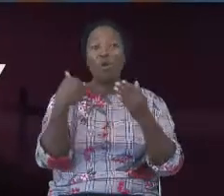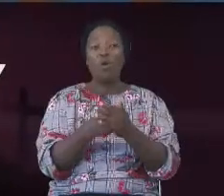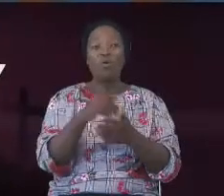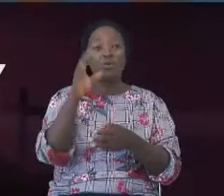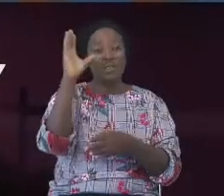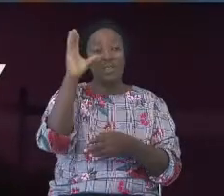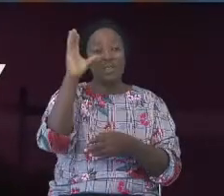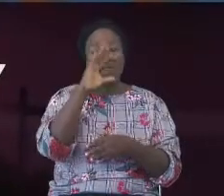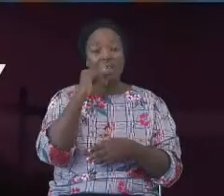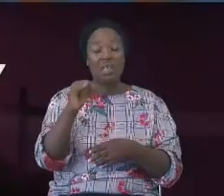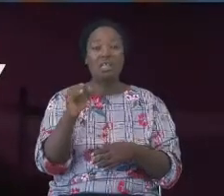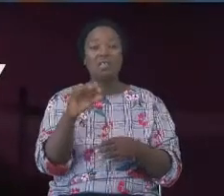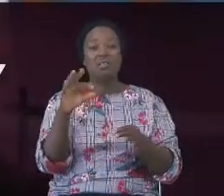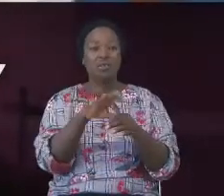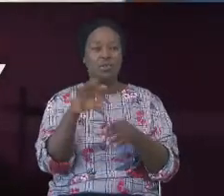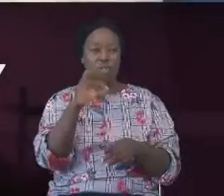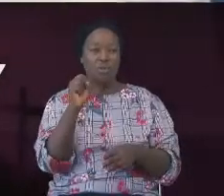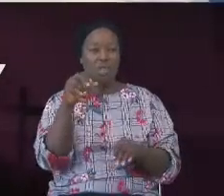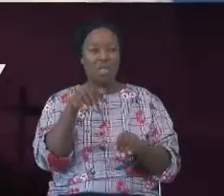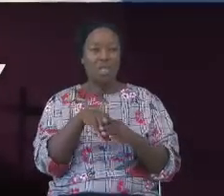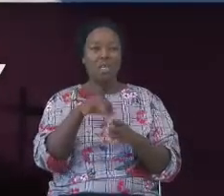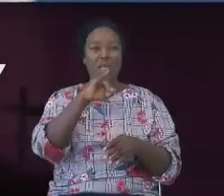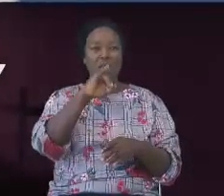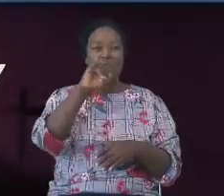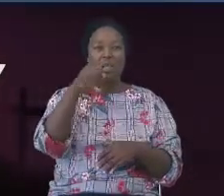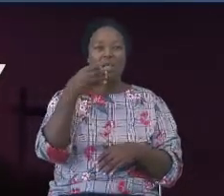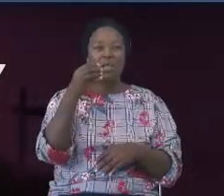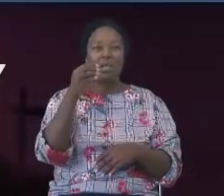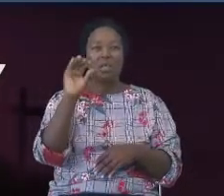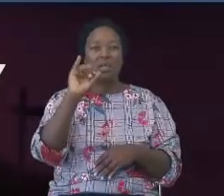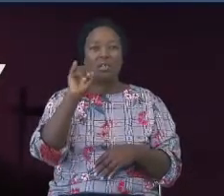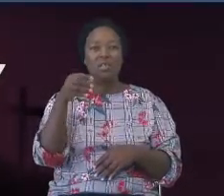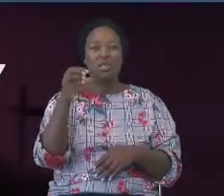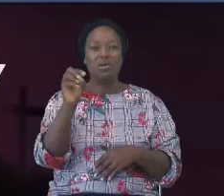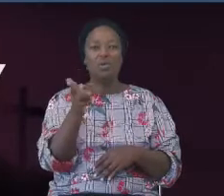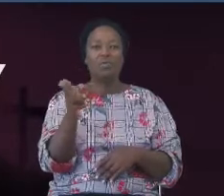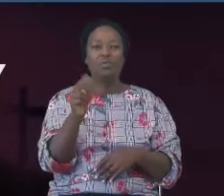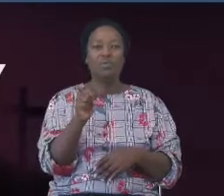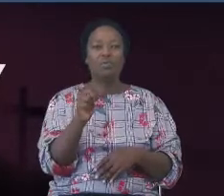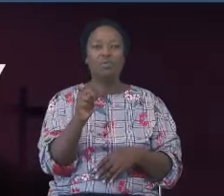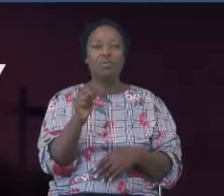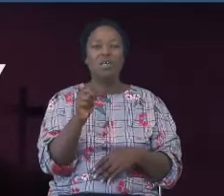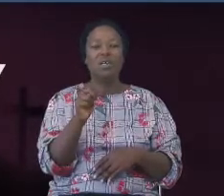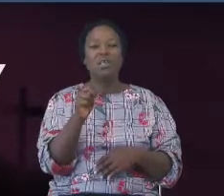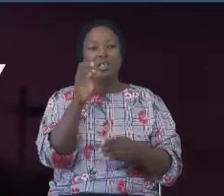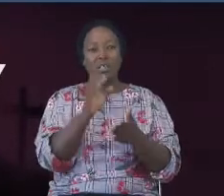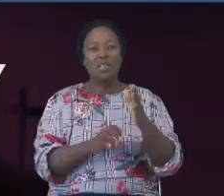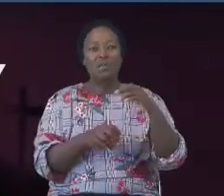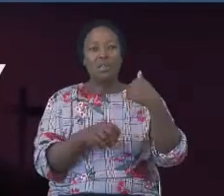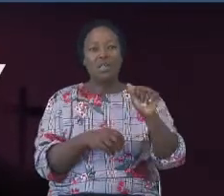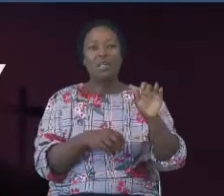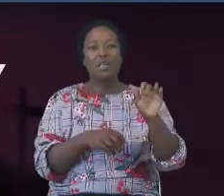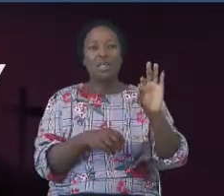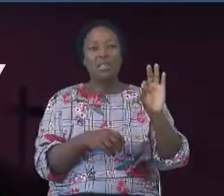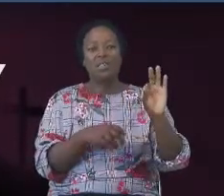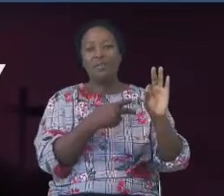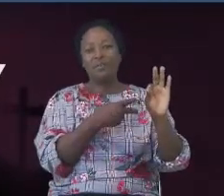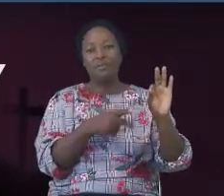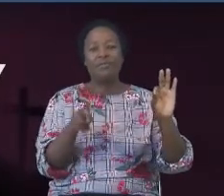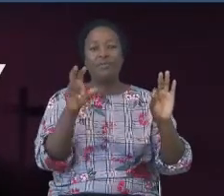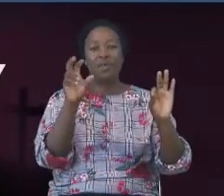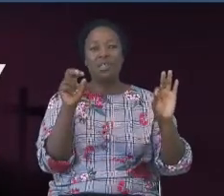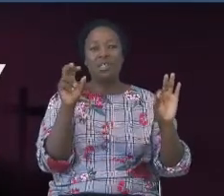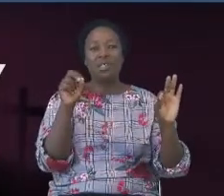satisfactory sacrifice for all seeking souls. Look at John chapter